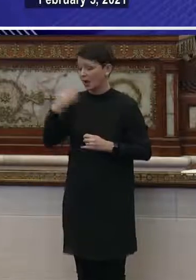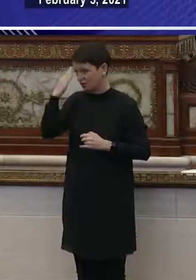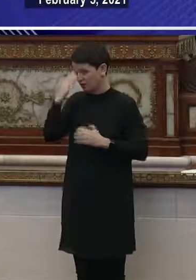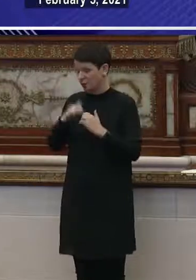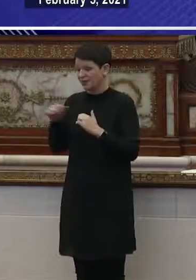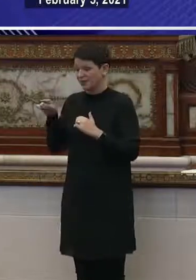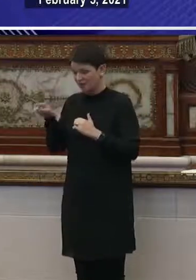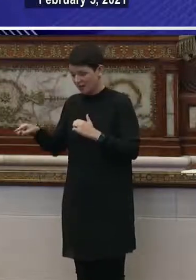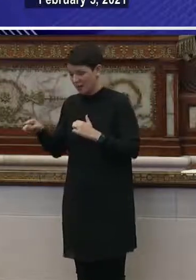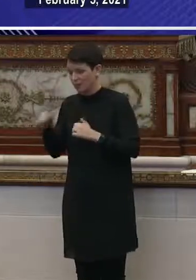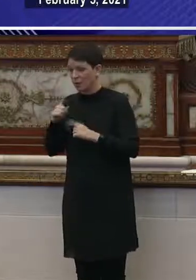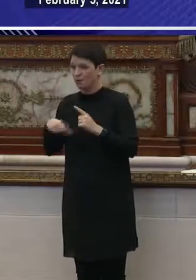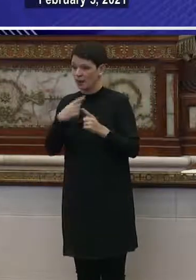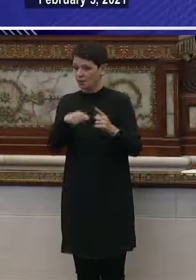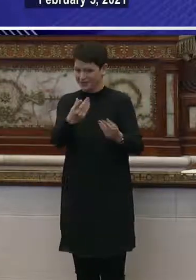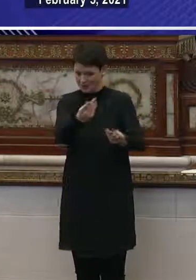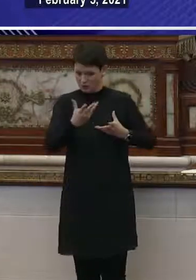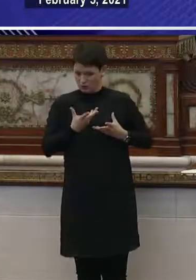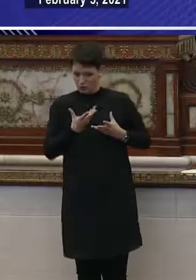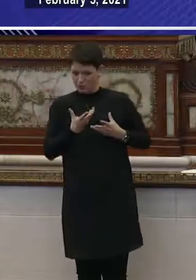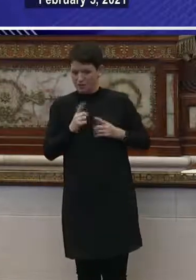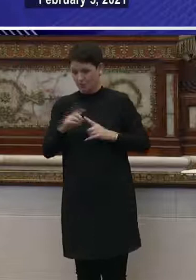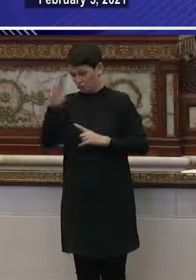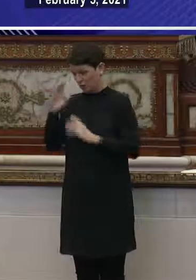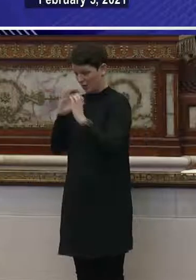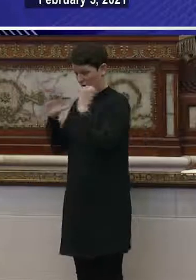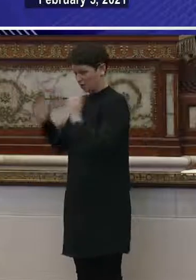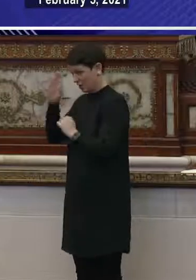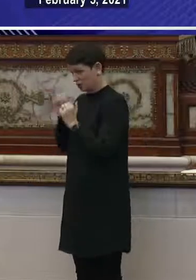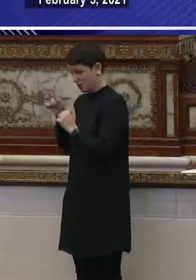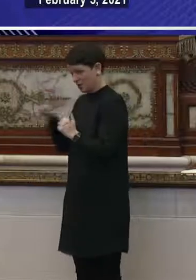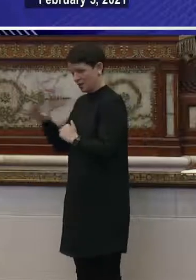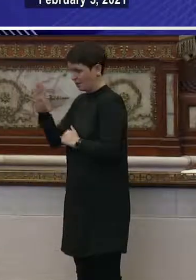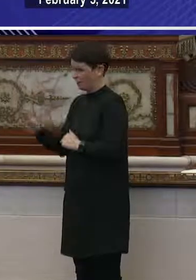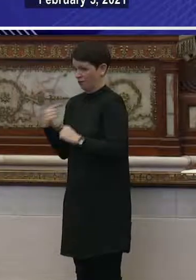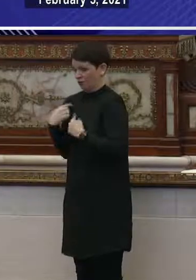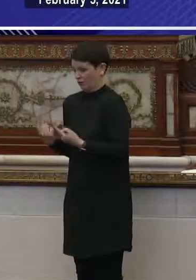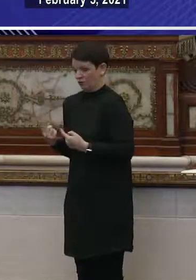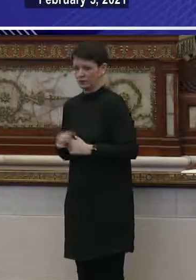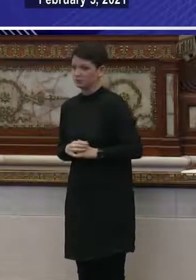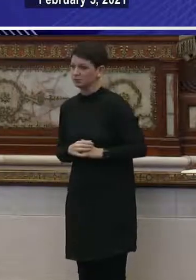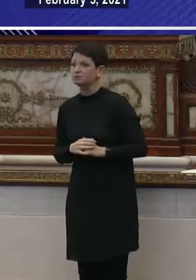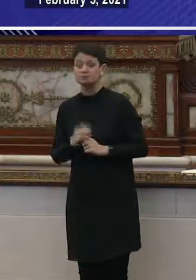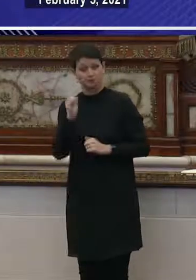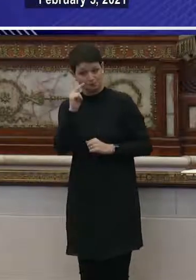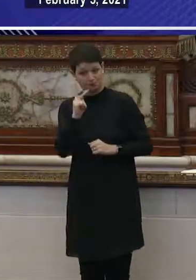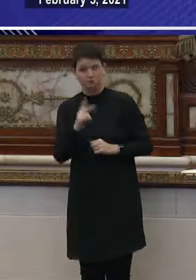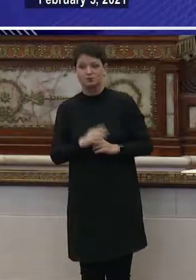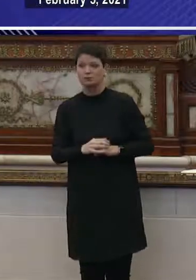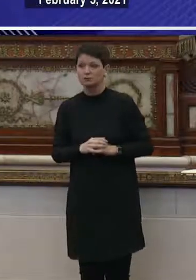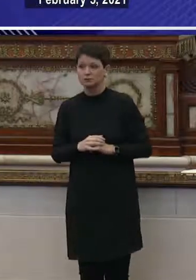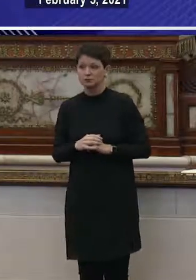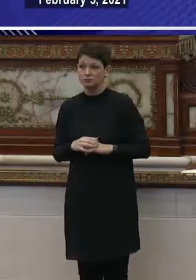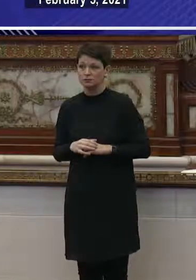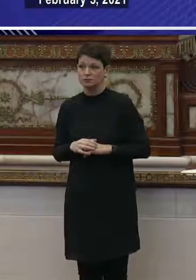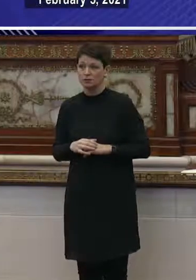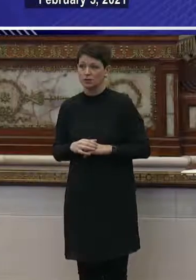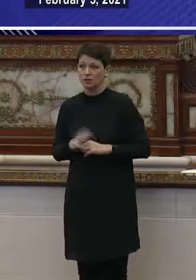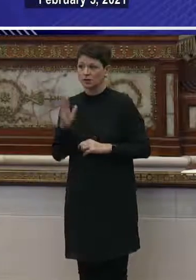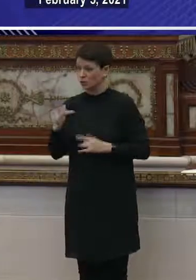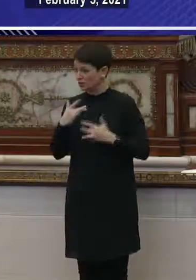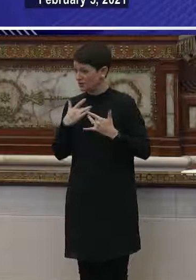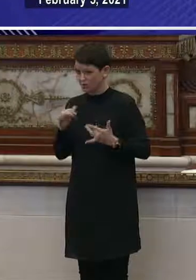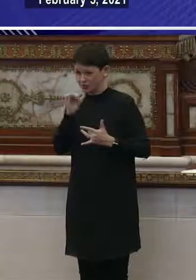with regards to the information that was given to me, but I did not have direct communication with that organization. Okay. Do you normally would not